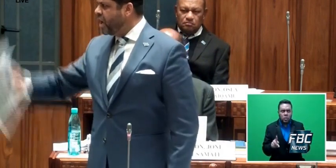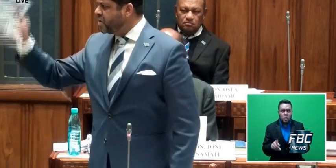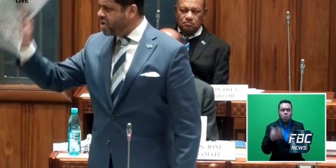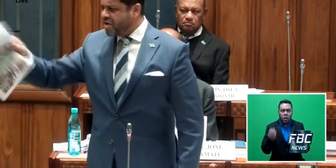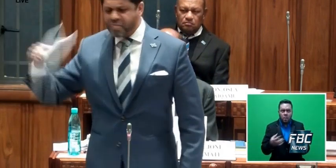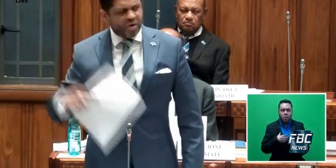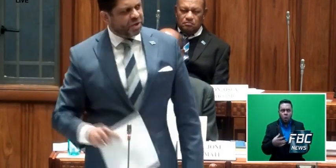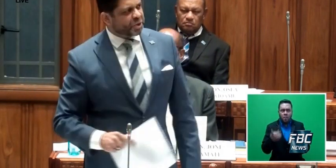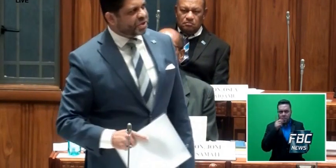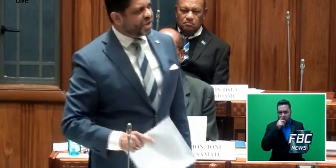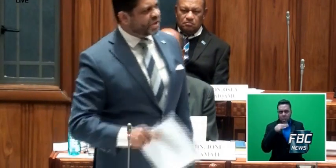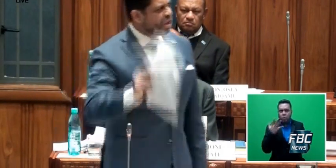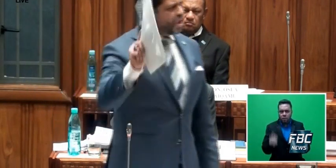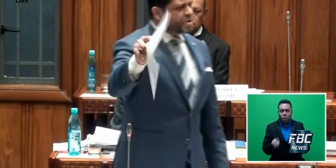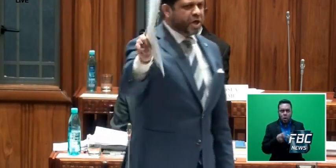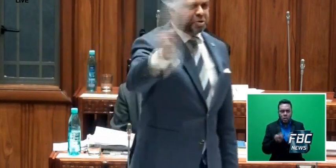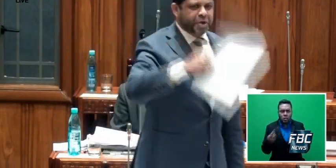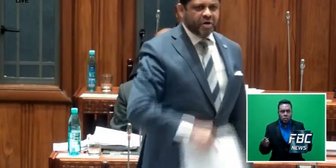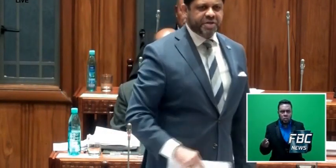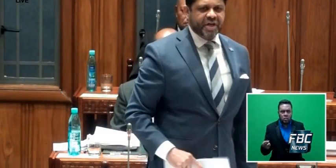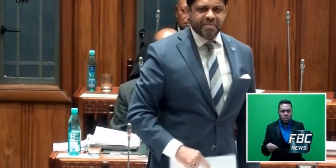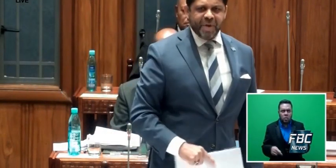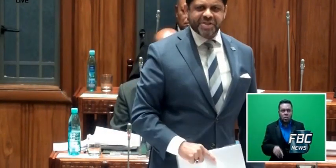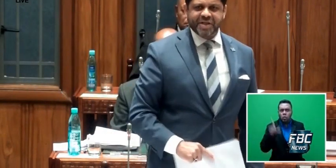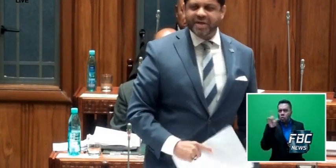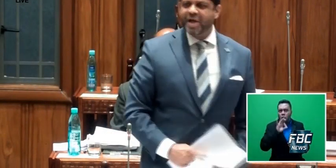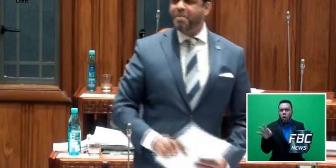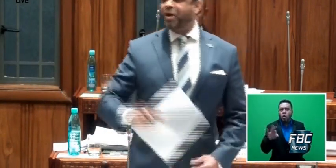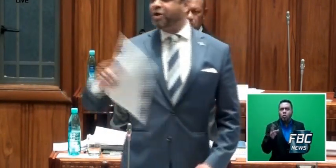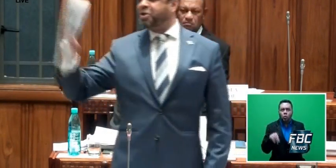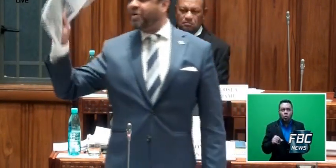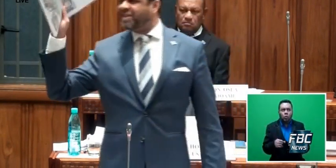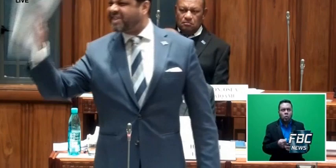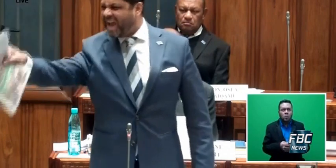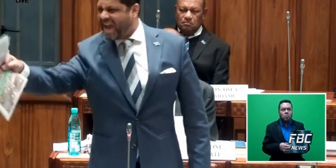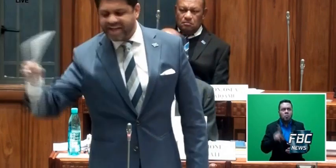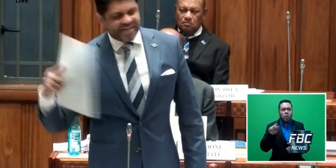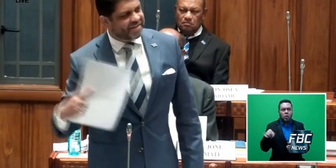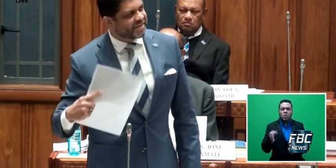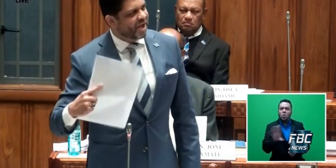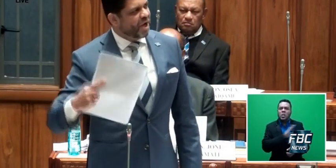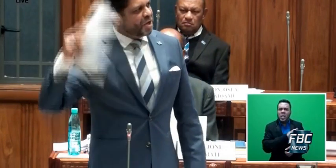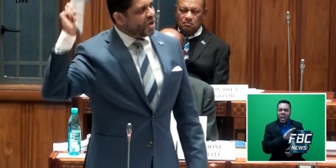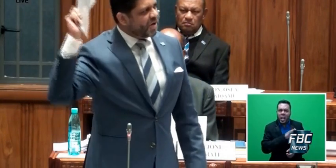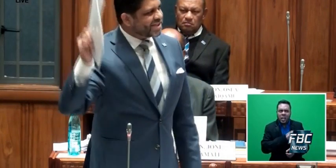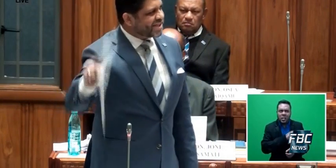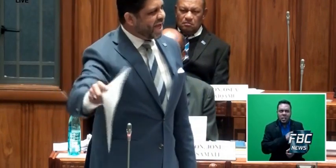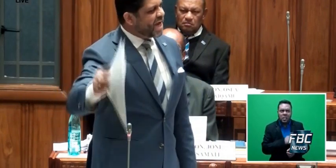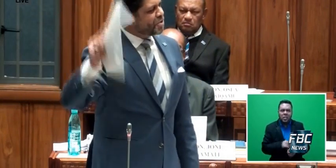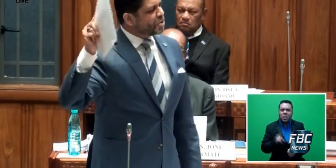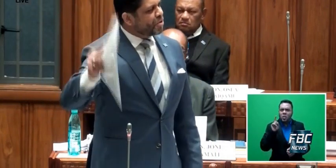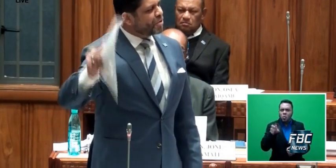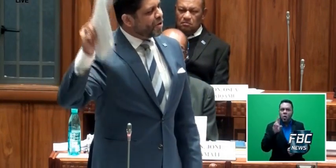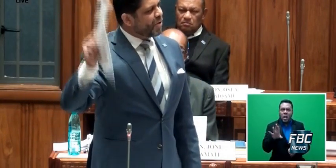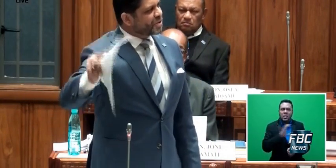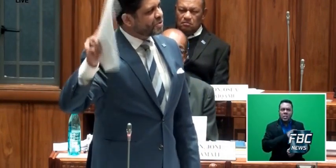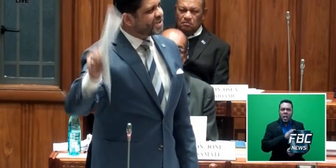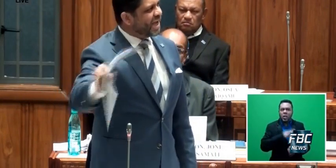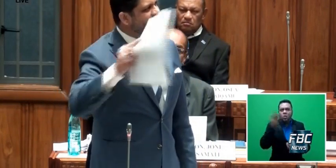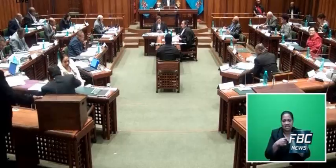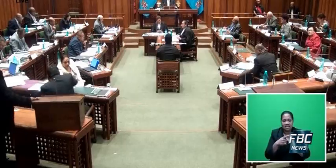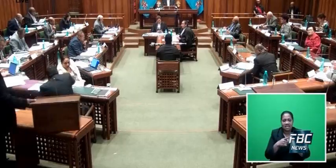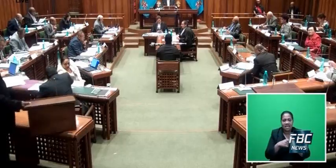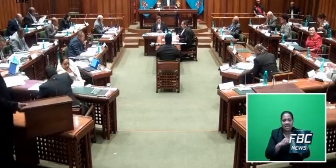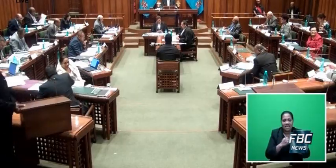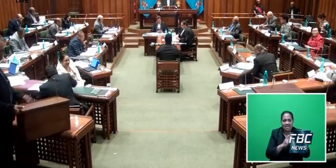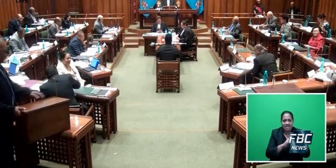people, you have more resources, you did not do an alternative budget because you are scared. You are scared, you don't know what to